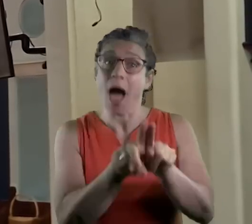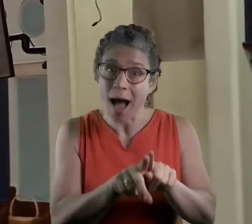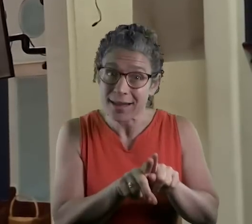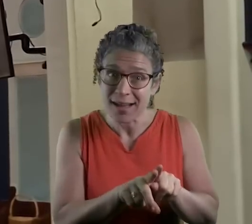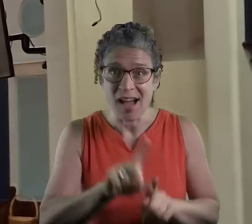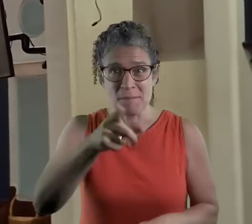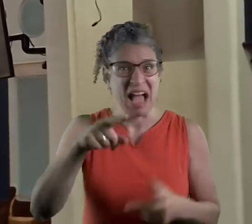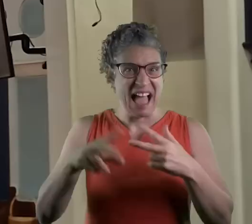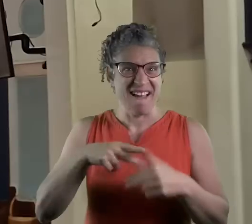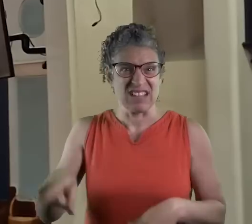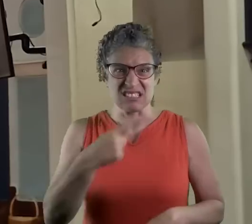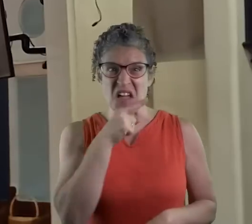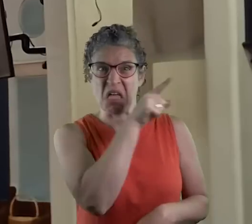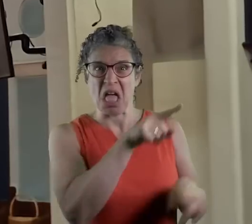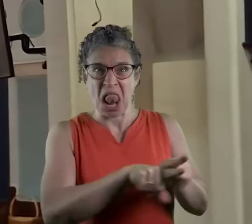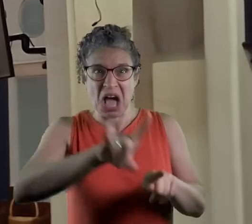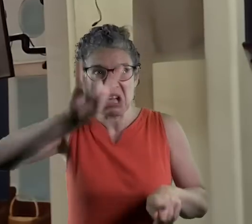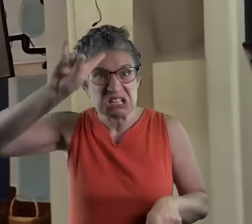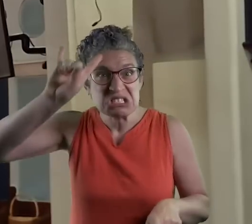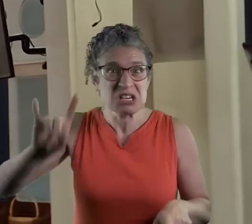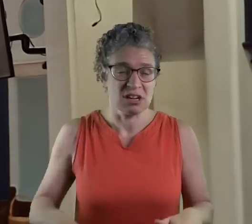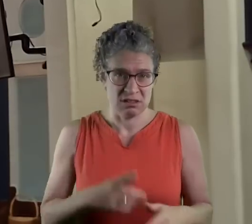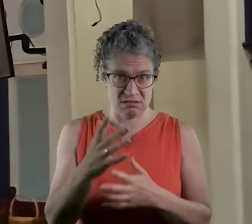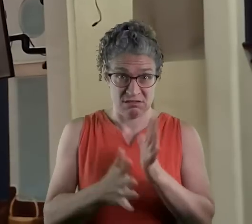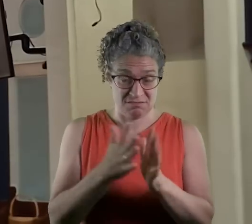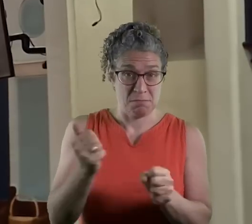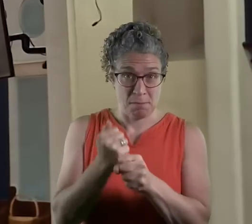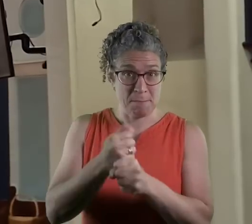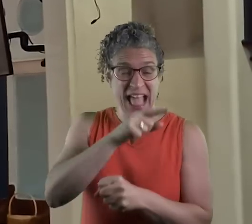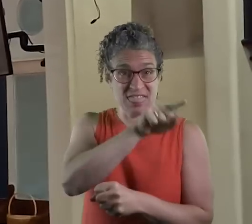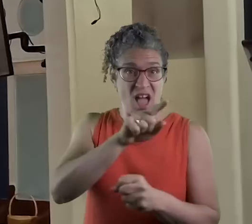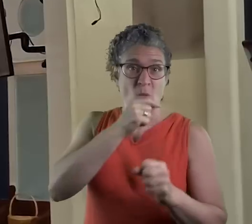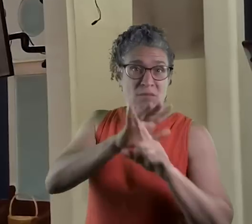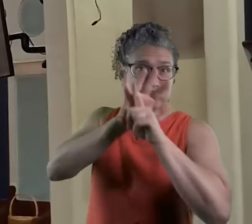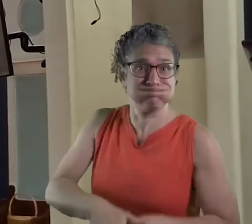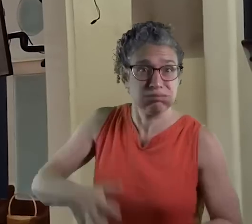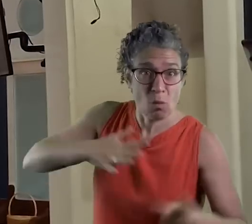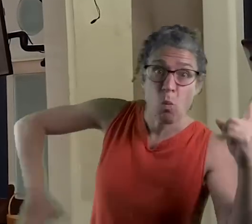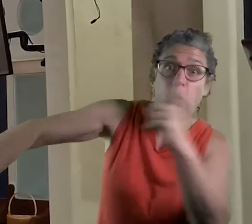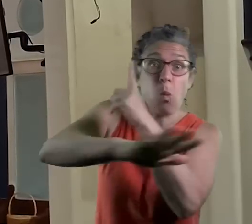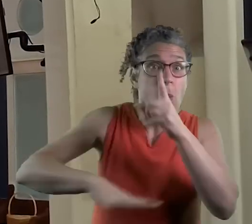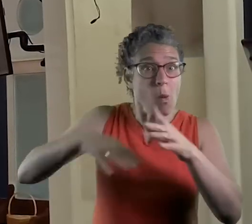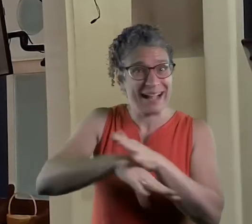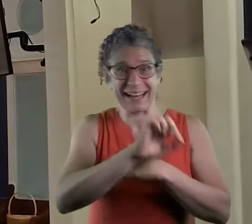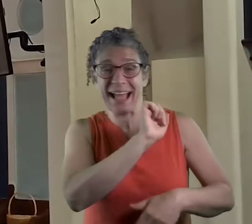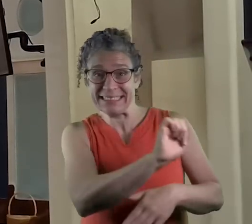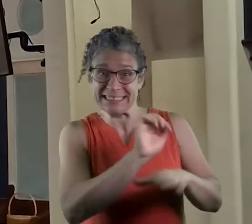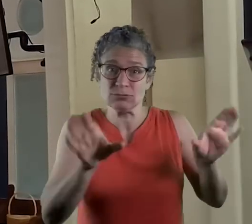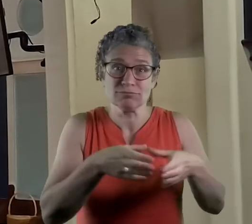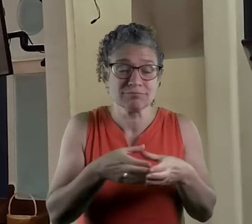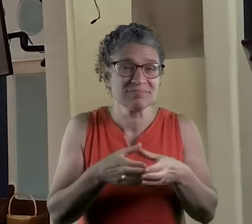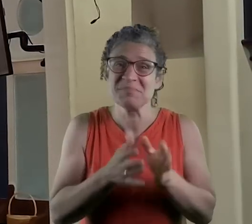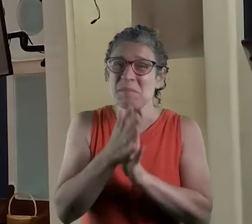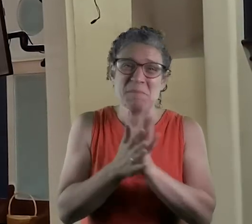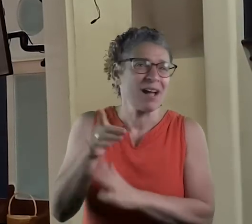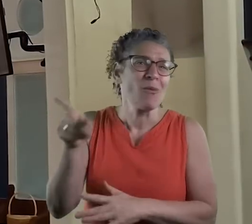the master of the house Beelzebub, how much more will they malign those of his household? So have